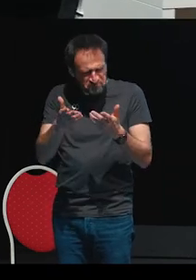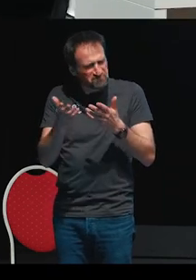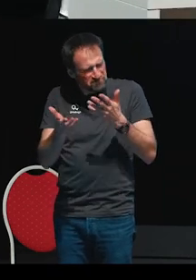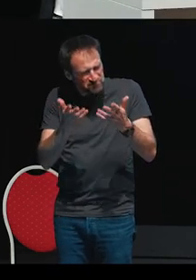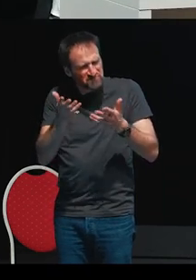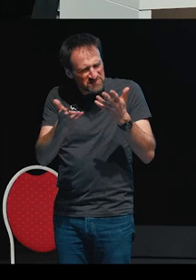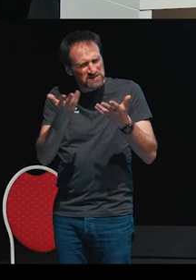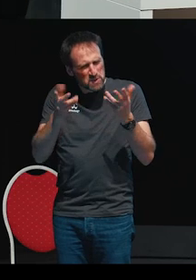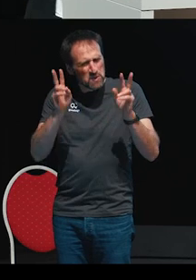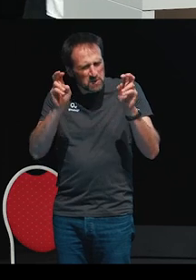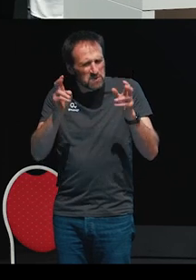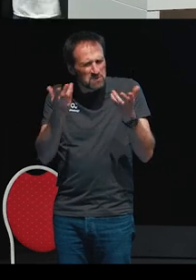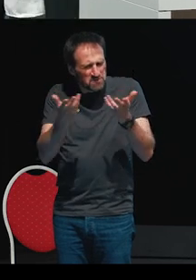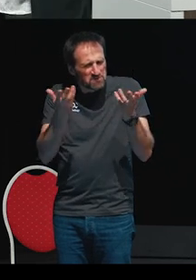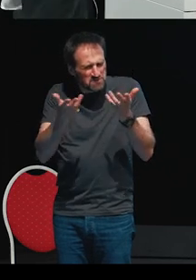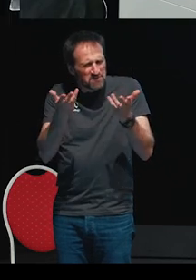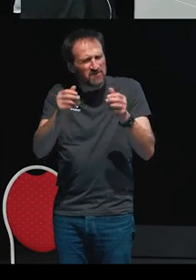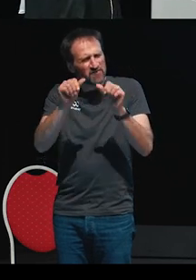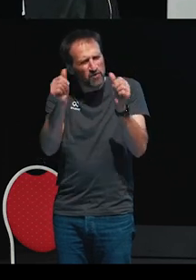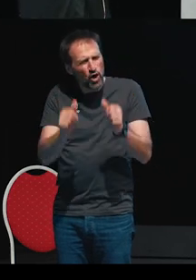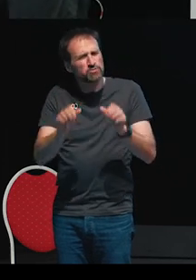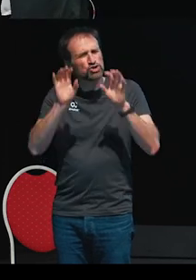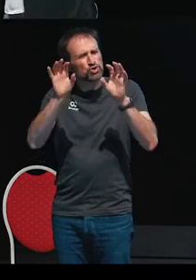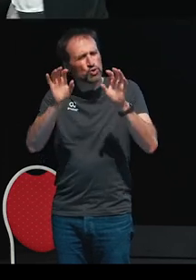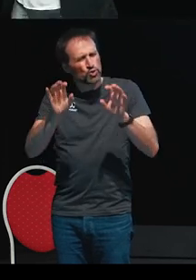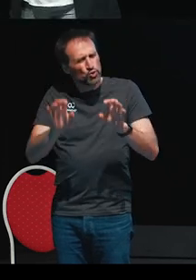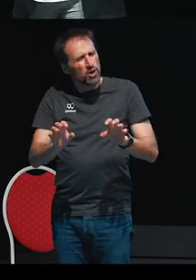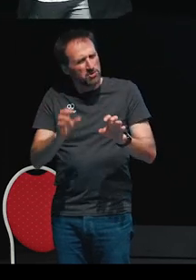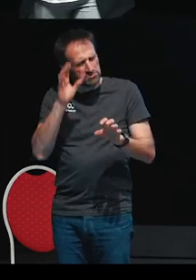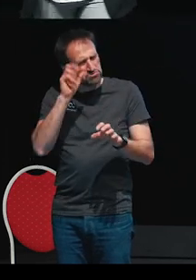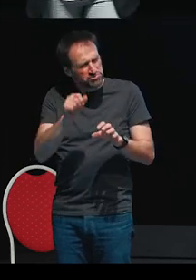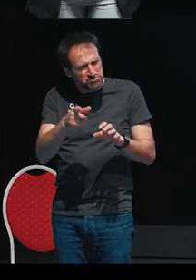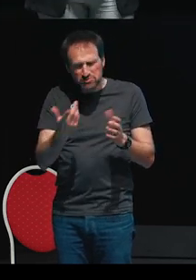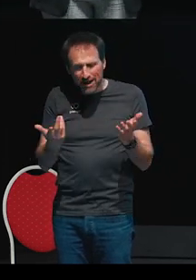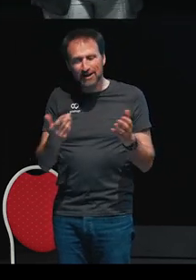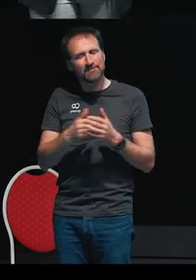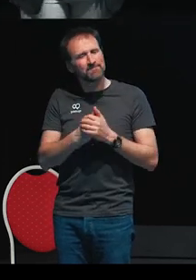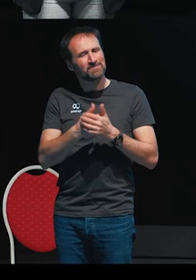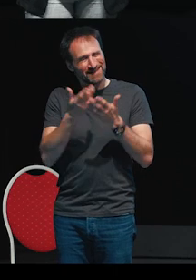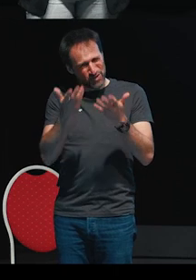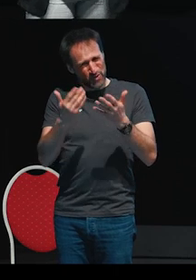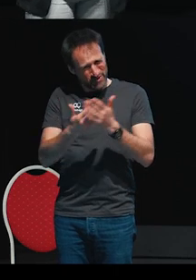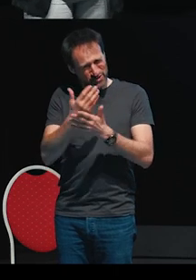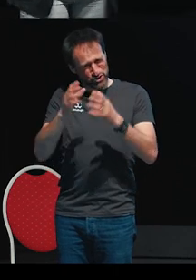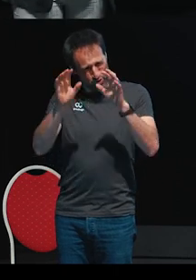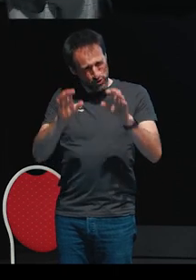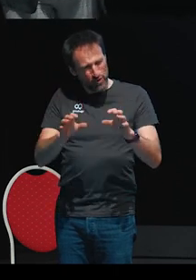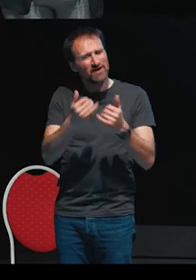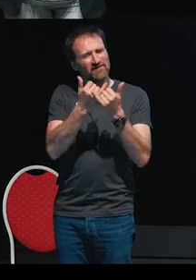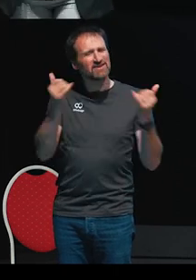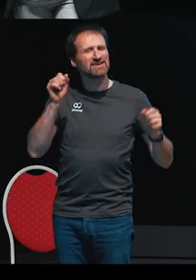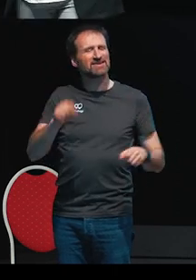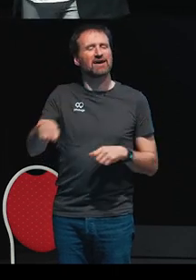So let's think about, with that structure, how we're going to build our newsfeed.